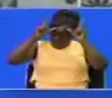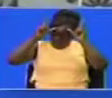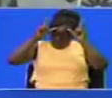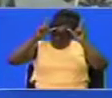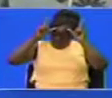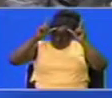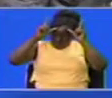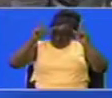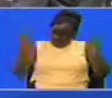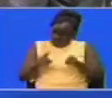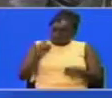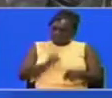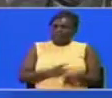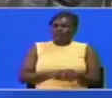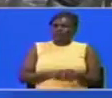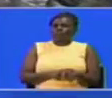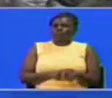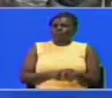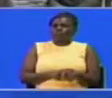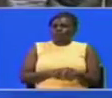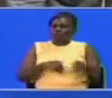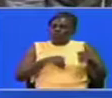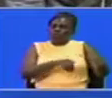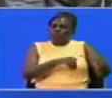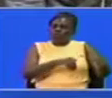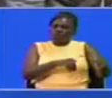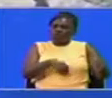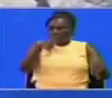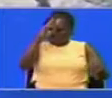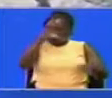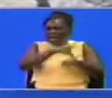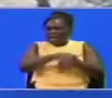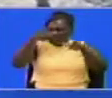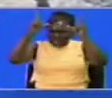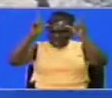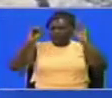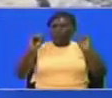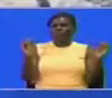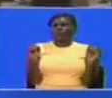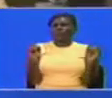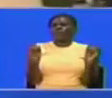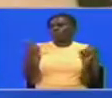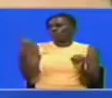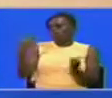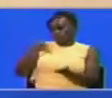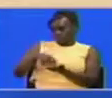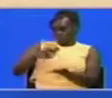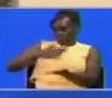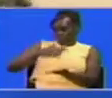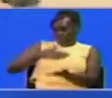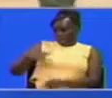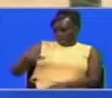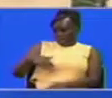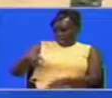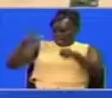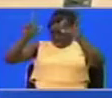shortest time possible, or you follow the following day, even the policemen, they can't get. There is a case in my constituency where